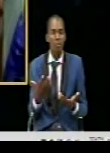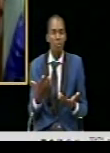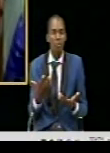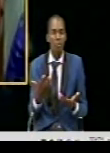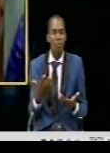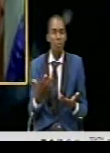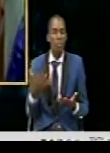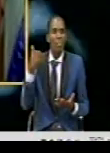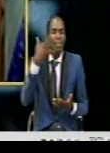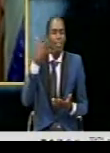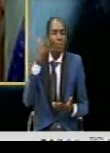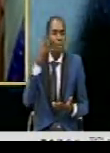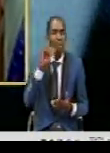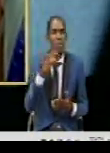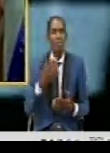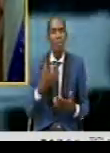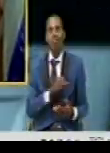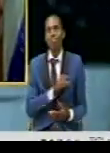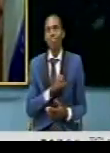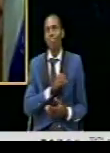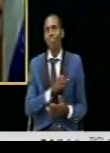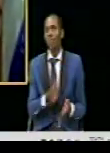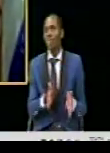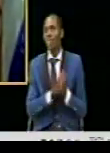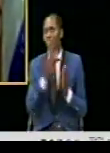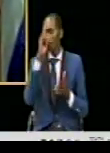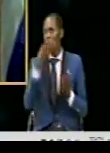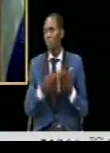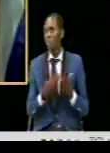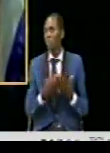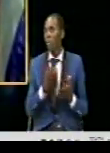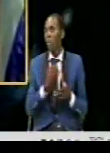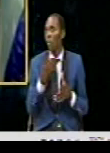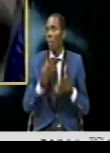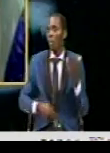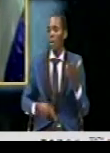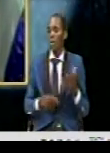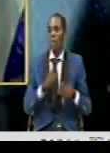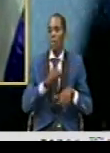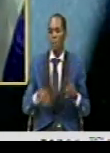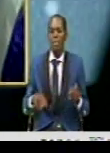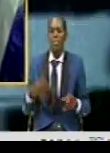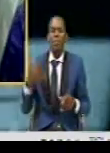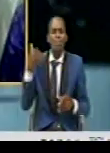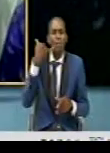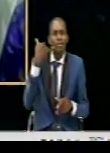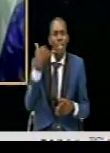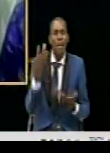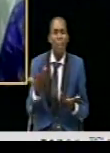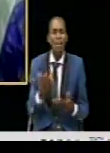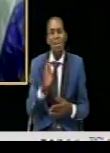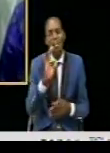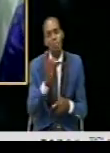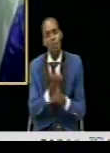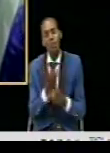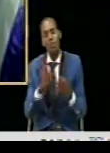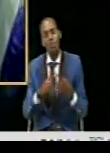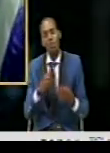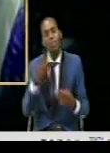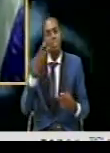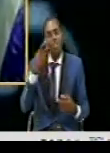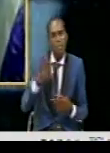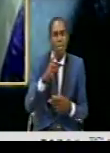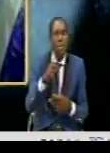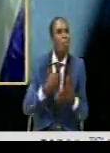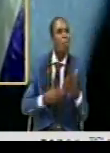My younger brother called me. When he called me, you know, I was panicking. Those of us that have them over the high institution, I was panicking. Whether they're calling me for money. My mind was always